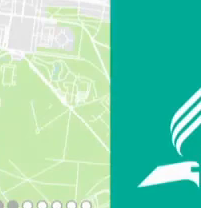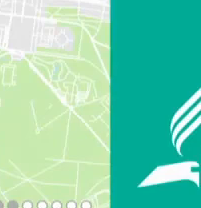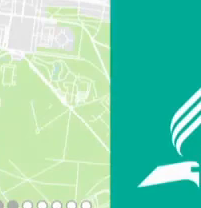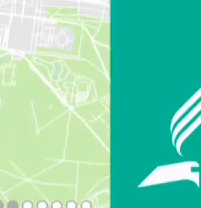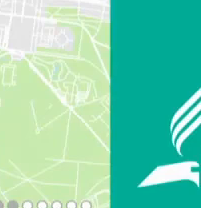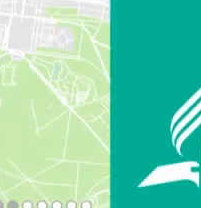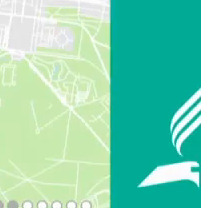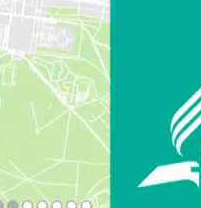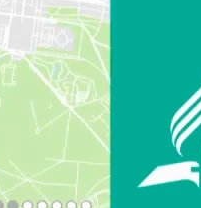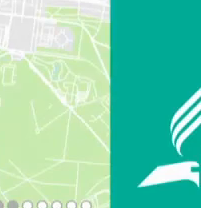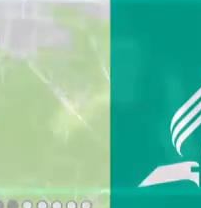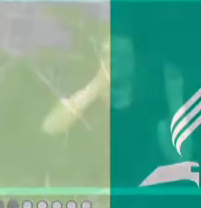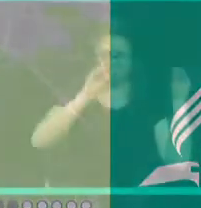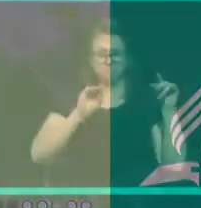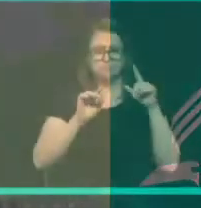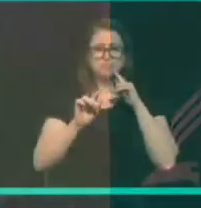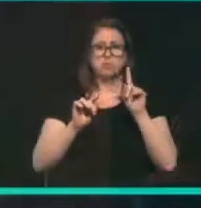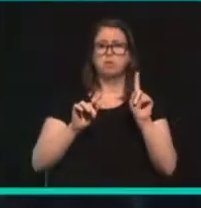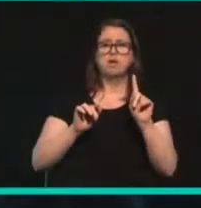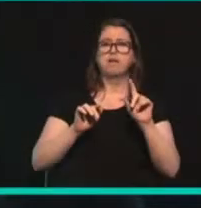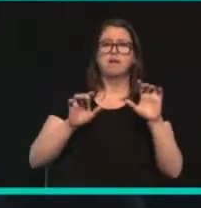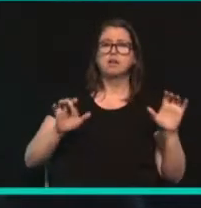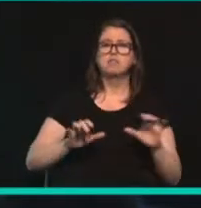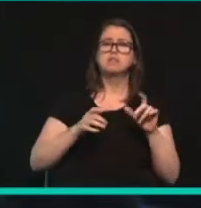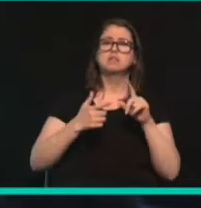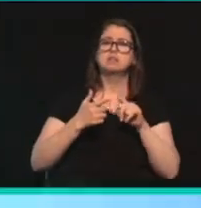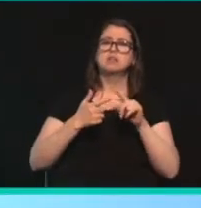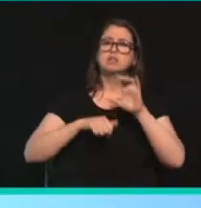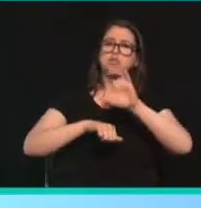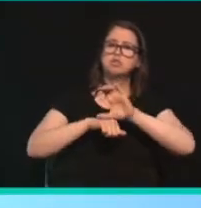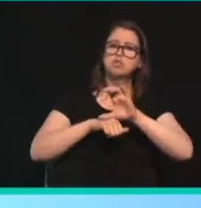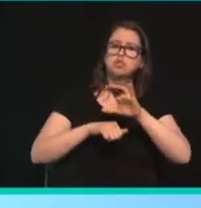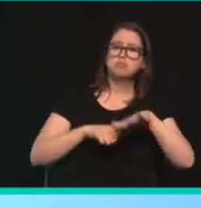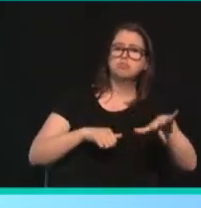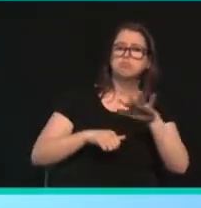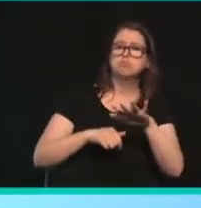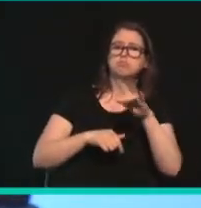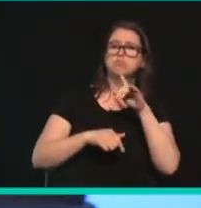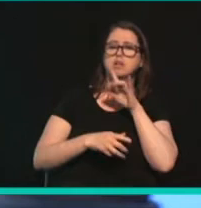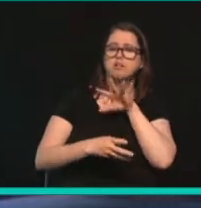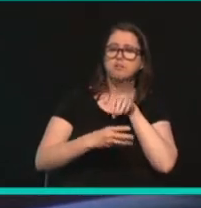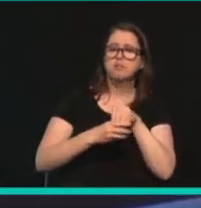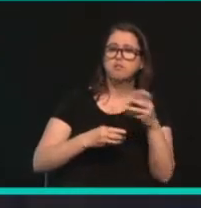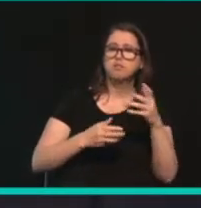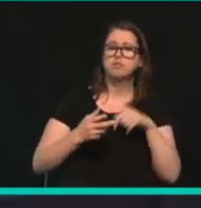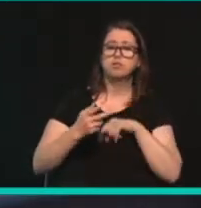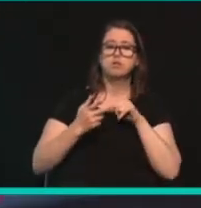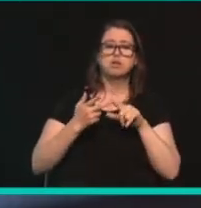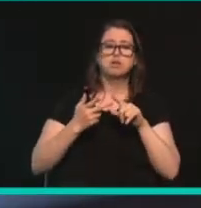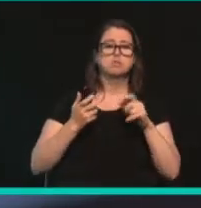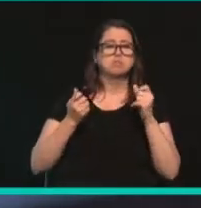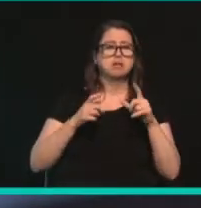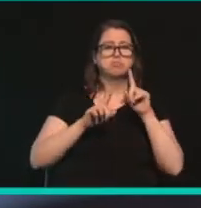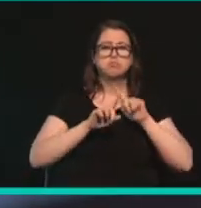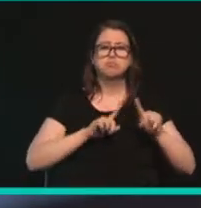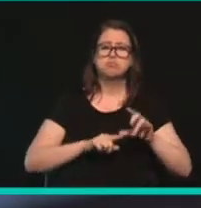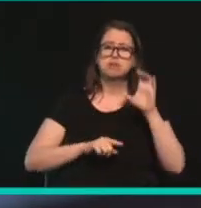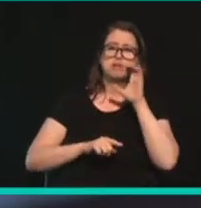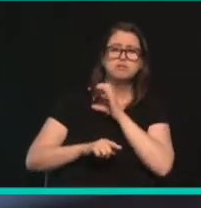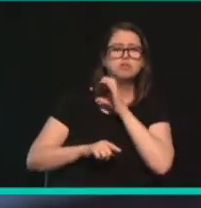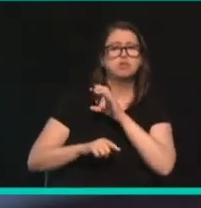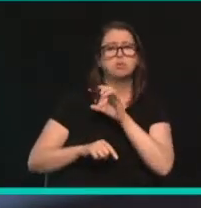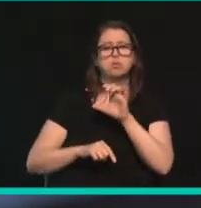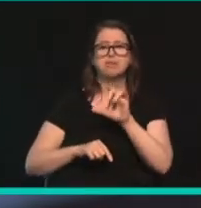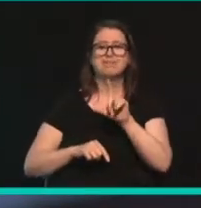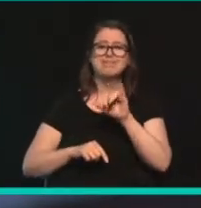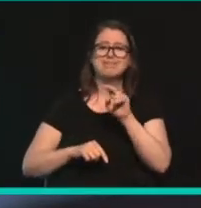activities are around, what are the current churches that are involved, what are the current cafes and clinics and health